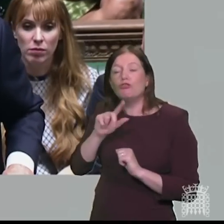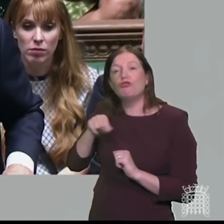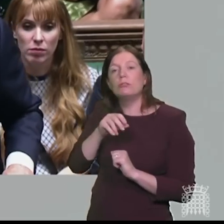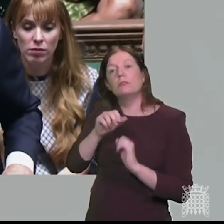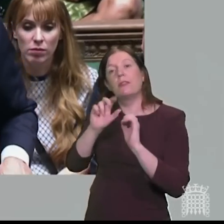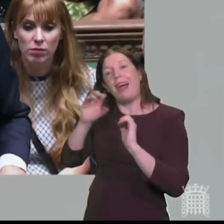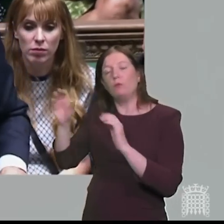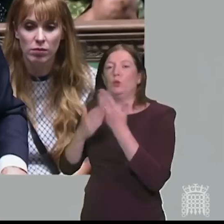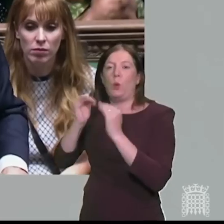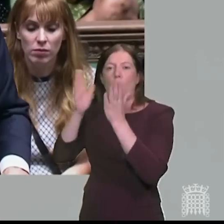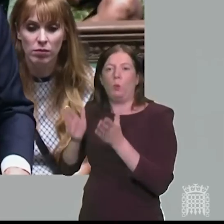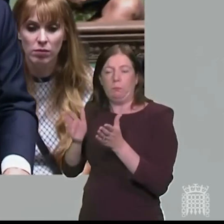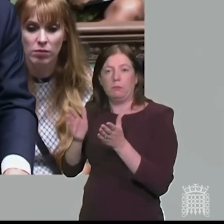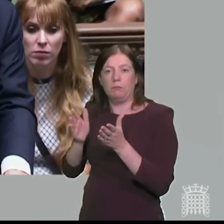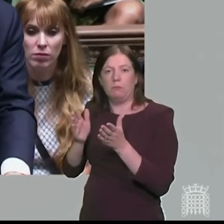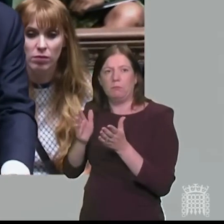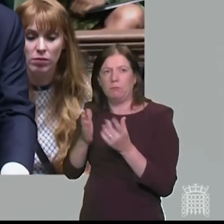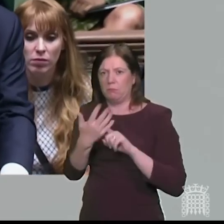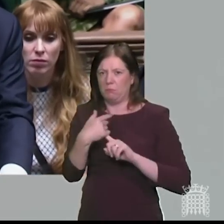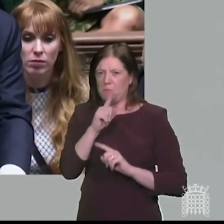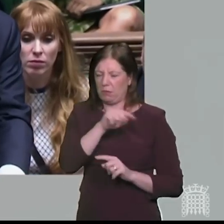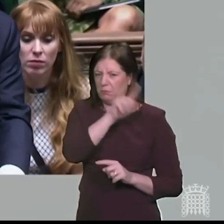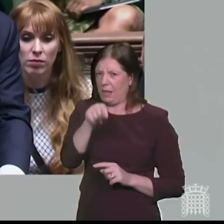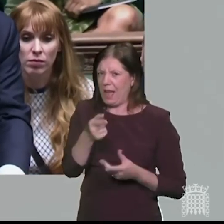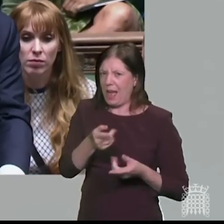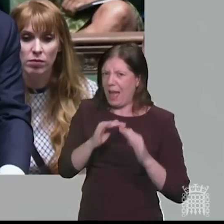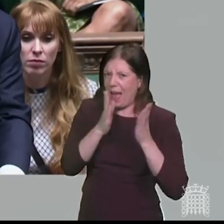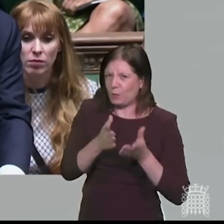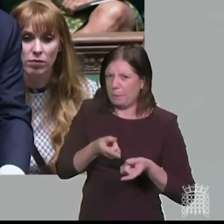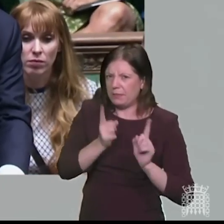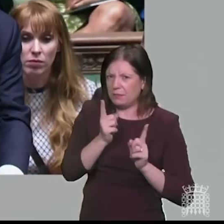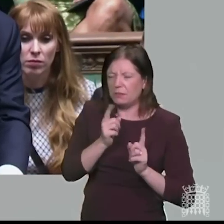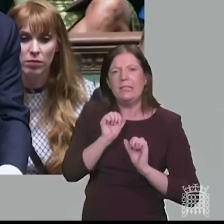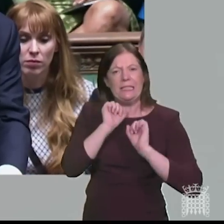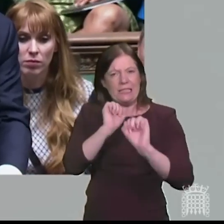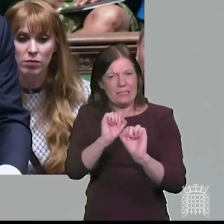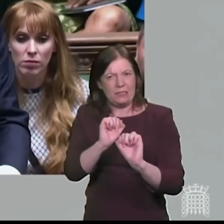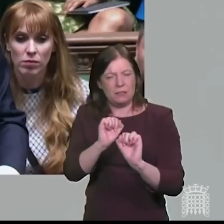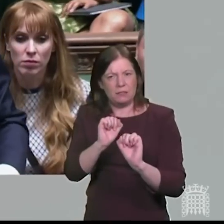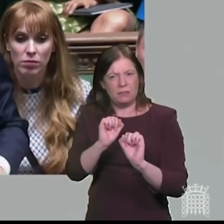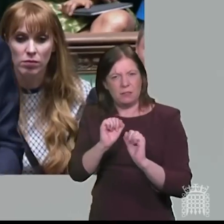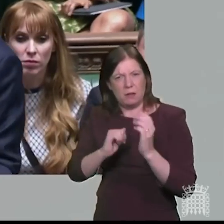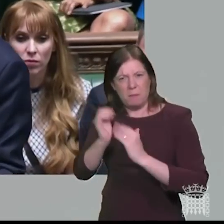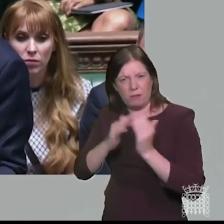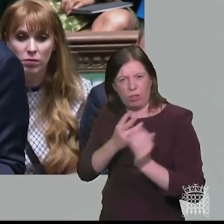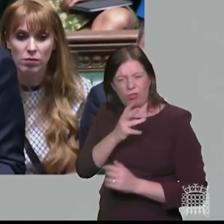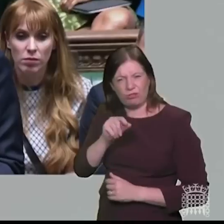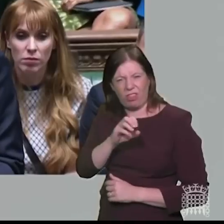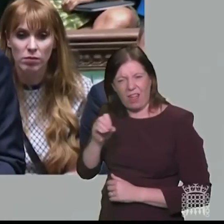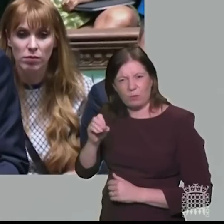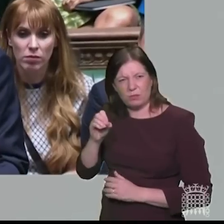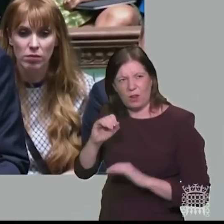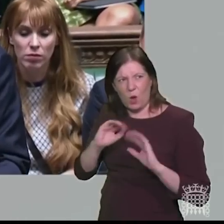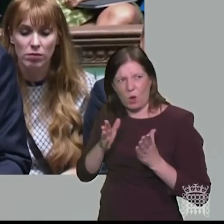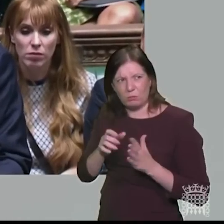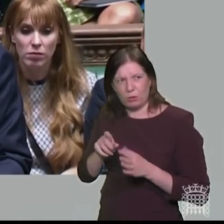year. At the same time, his housing minister says it's Tory party policy to build 300,000 new